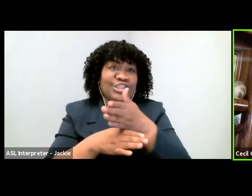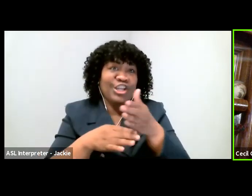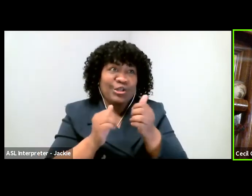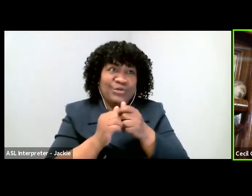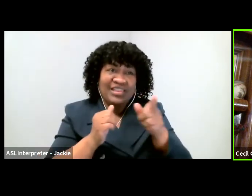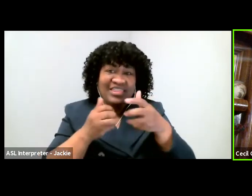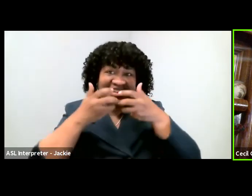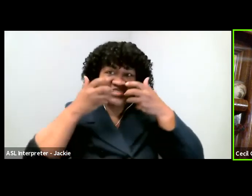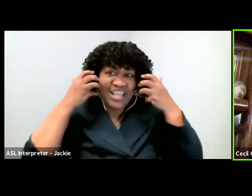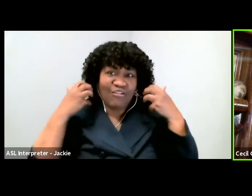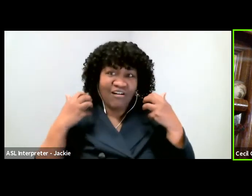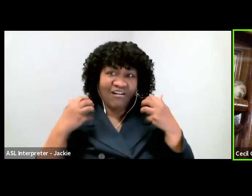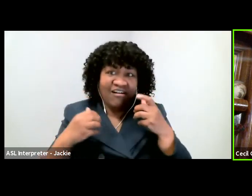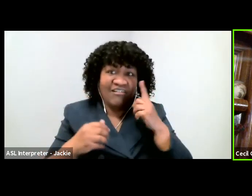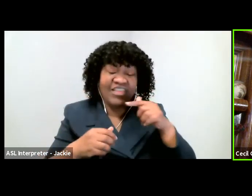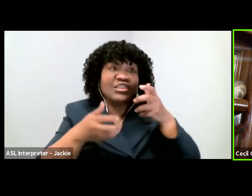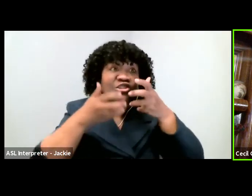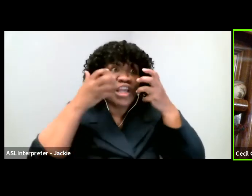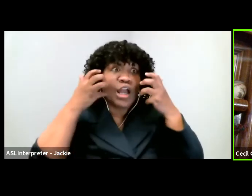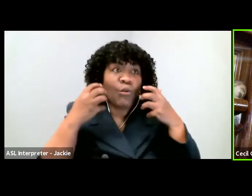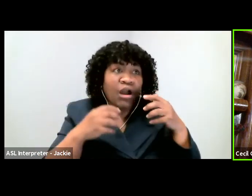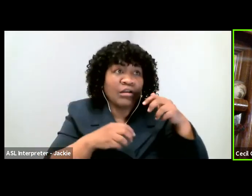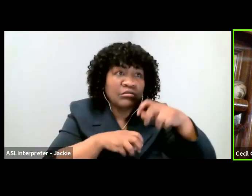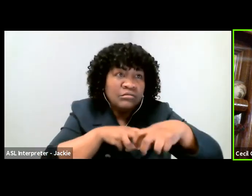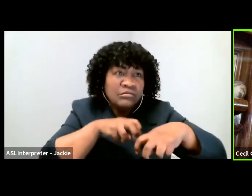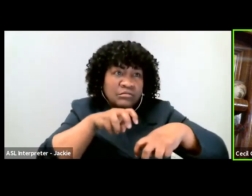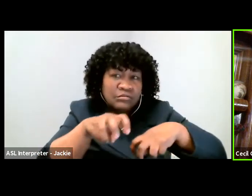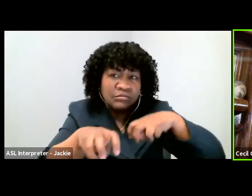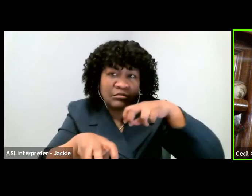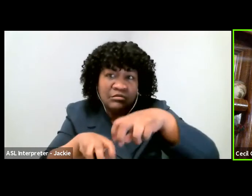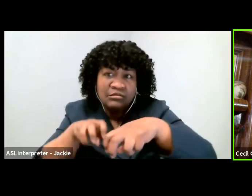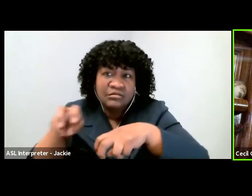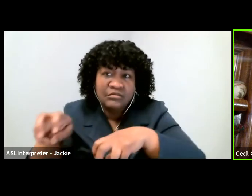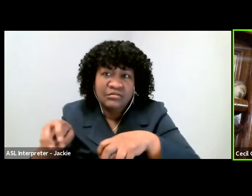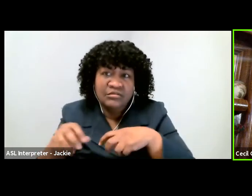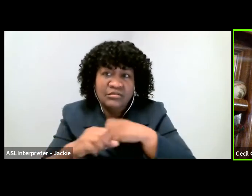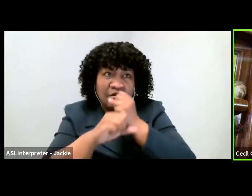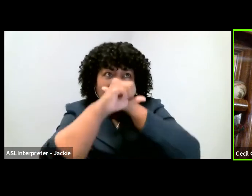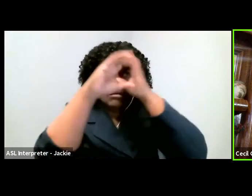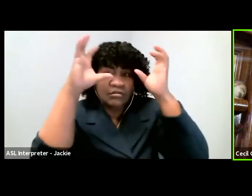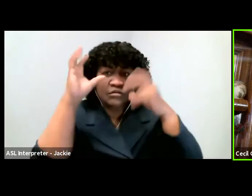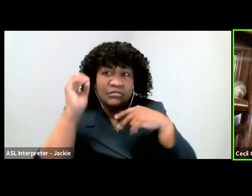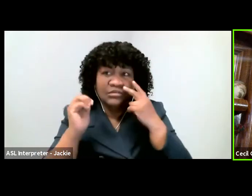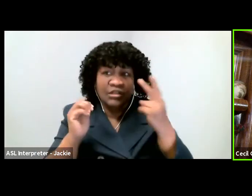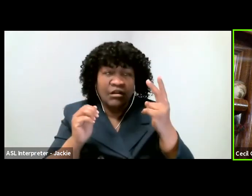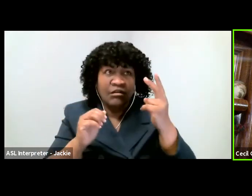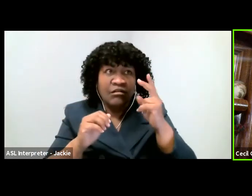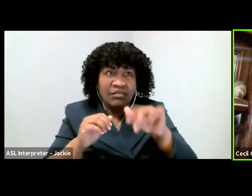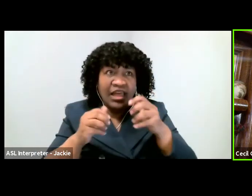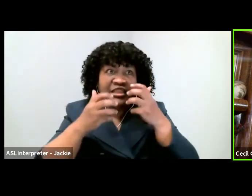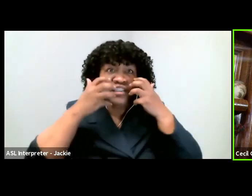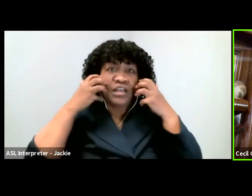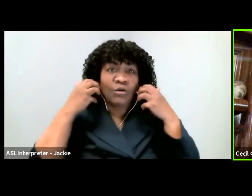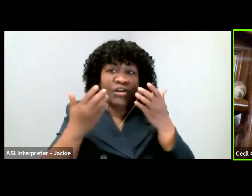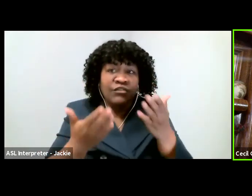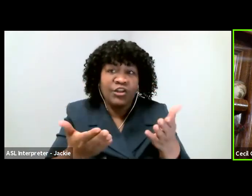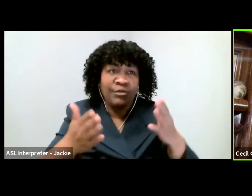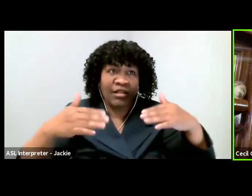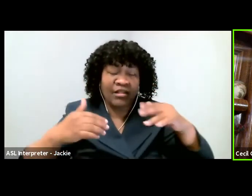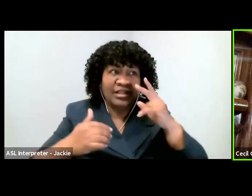The jaguar had passed through the camp. So the image is that the jaguar is there, but you don't see